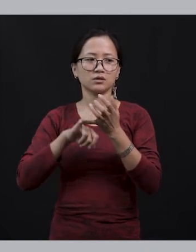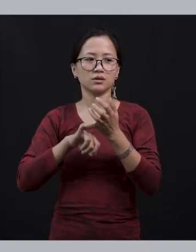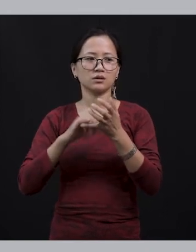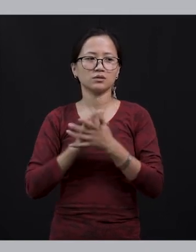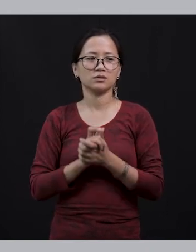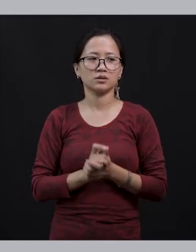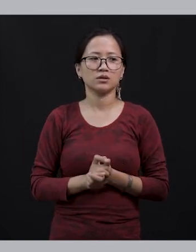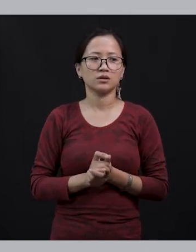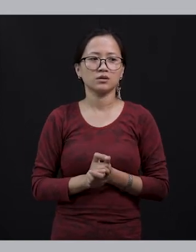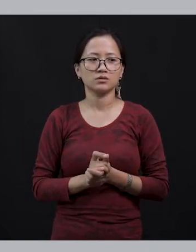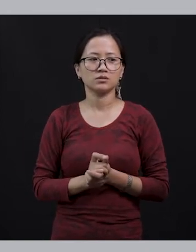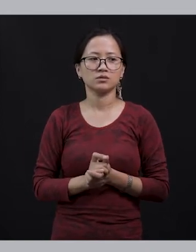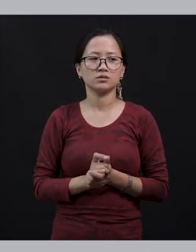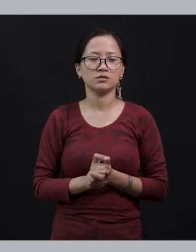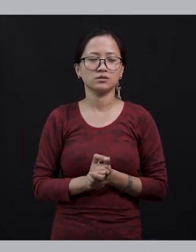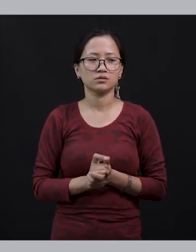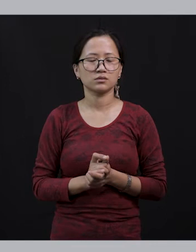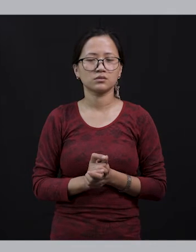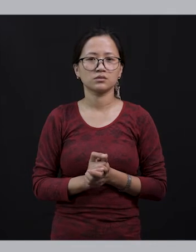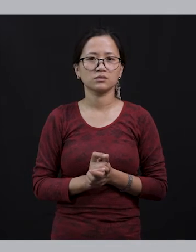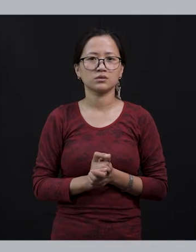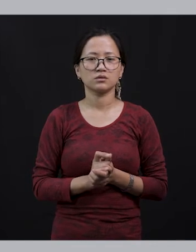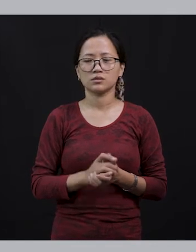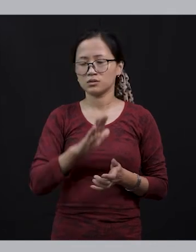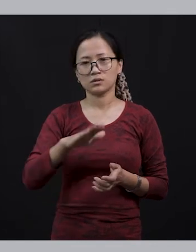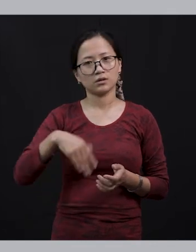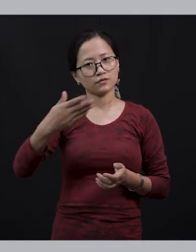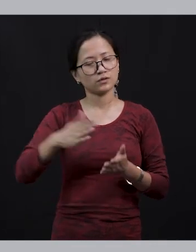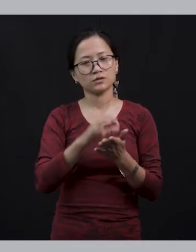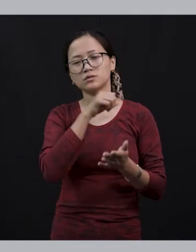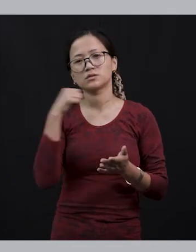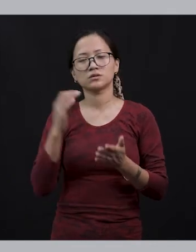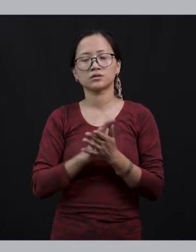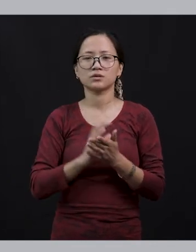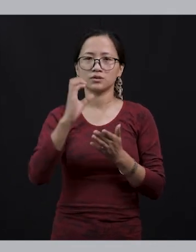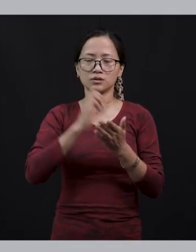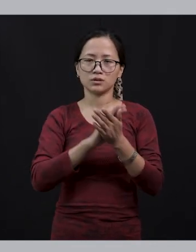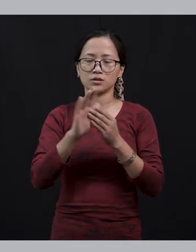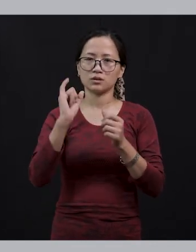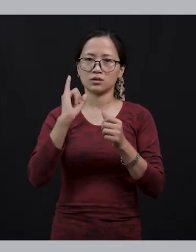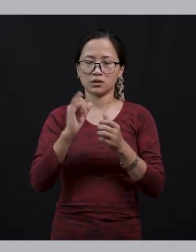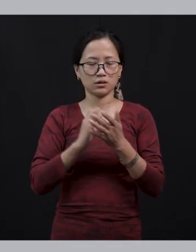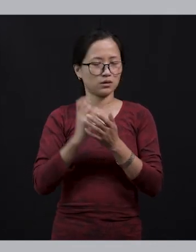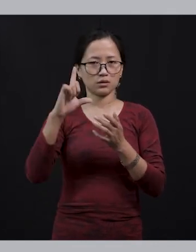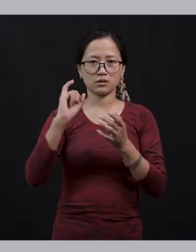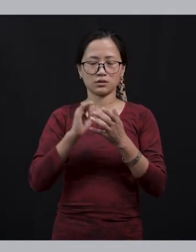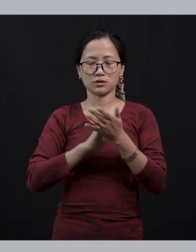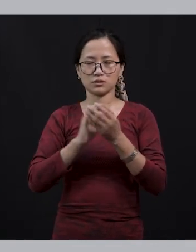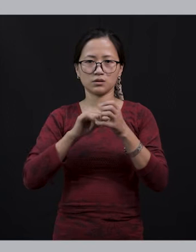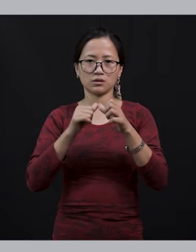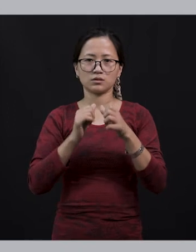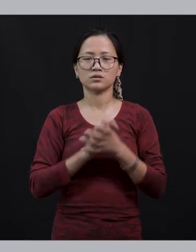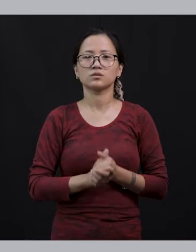them Turkan-e-Chahalgami. Now, after he dies, this Chalisa becomes very, very